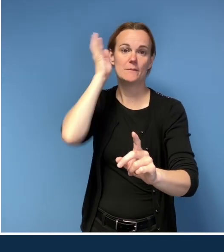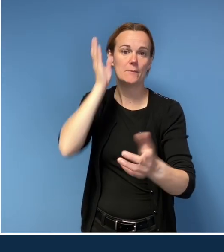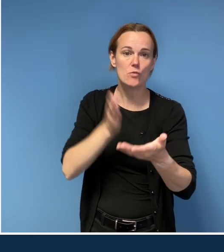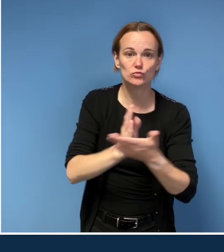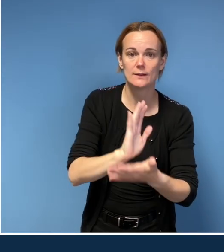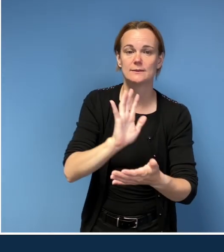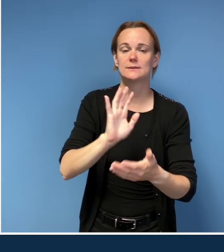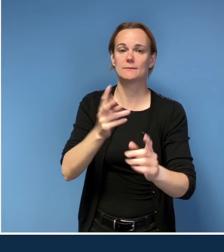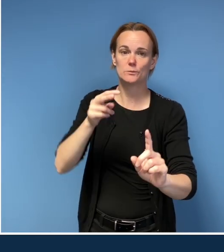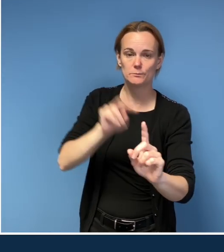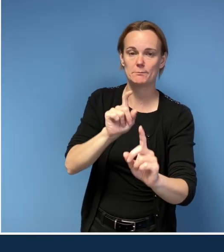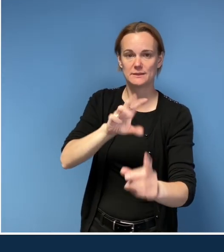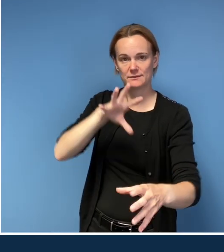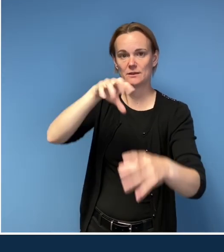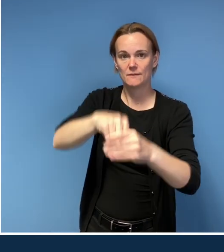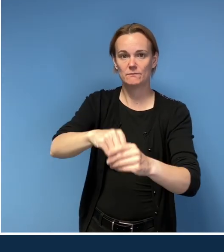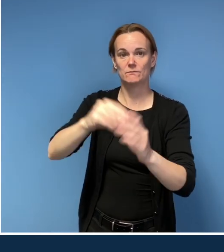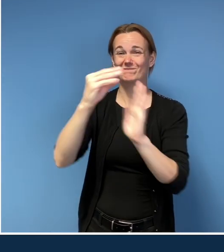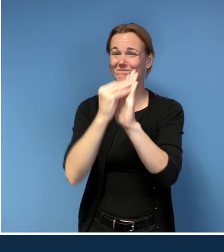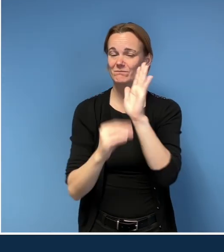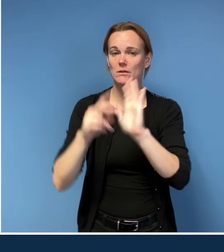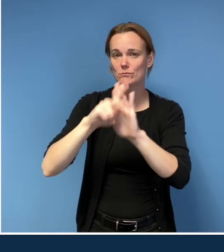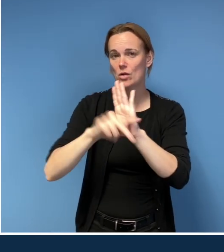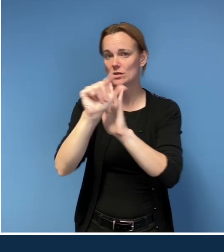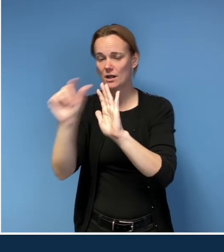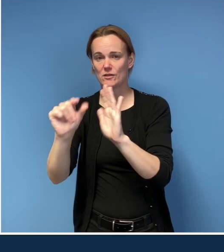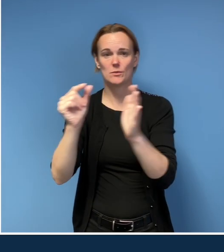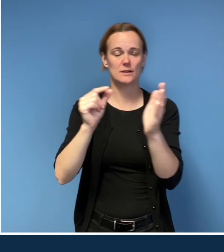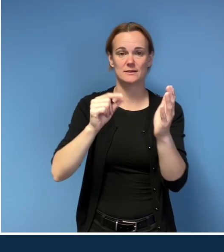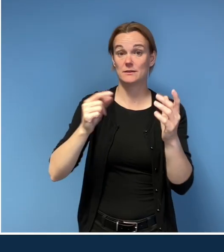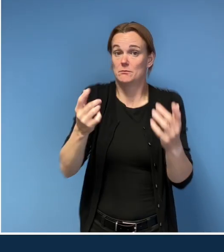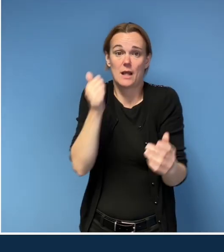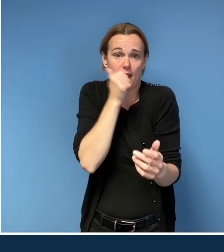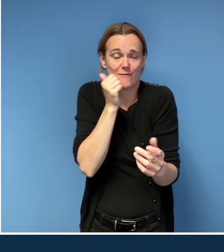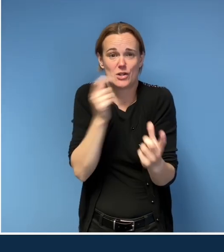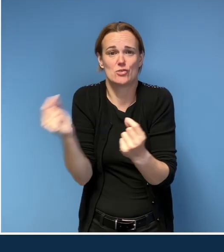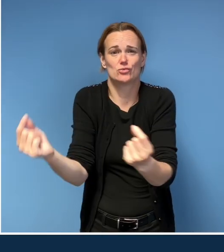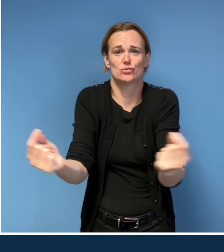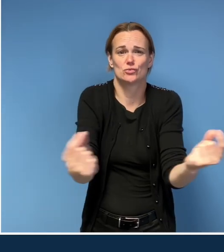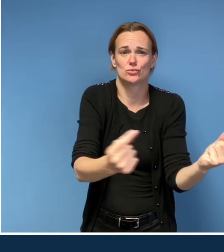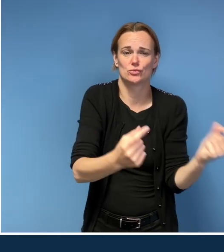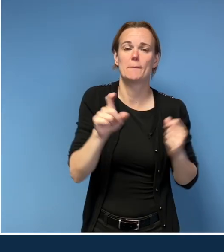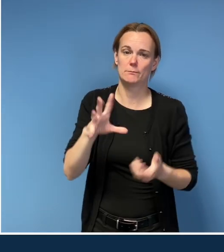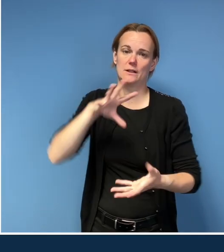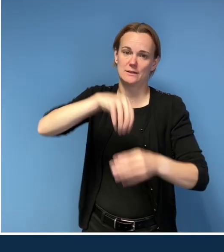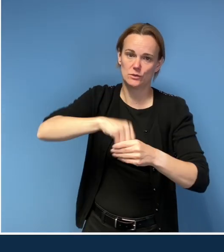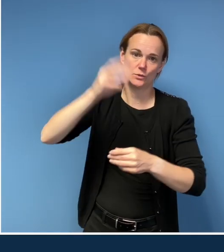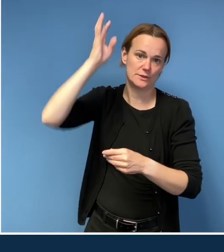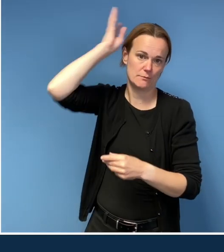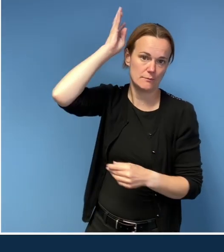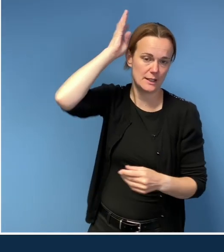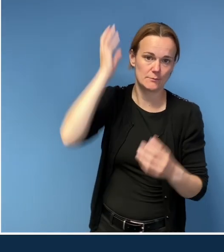education, into our governance, and into daily practice. So I would say that really tapping into the calls to